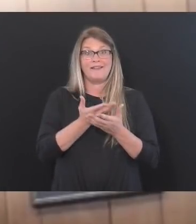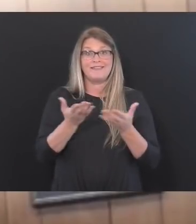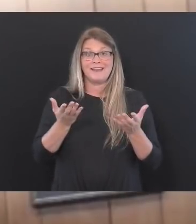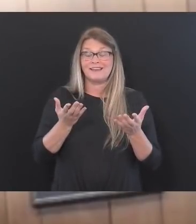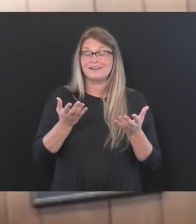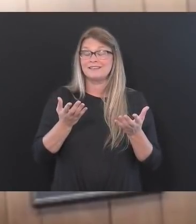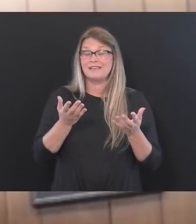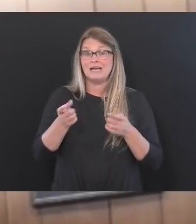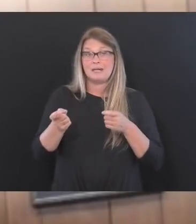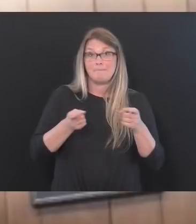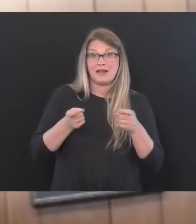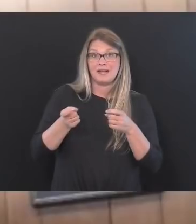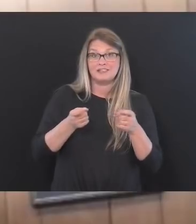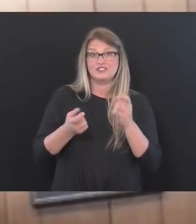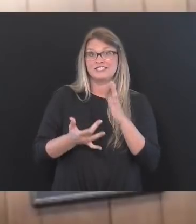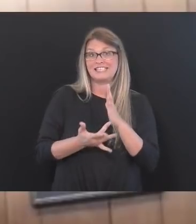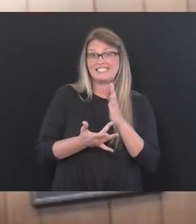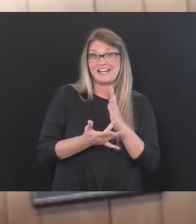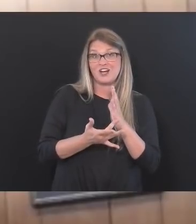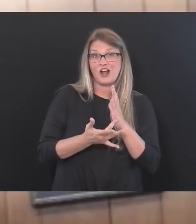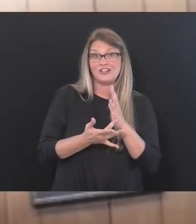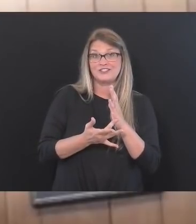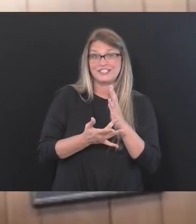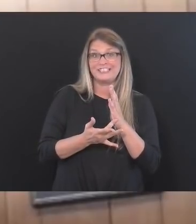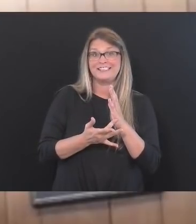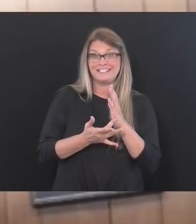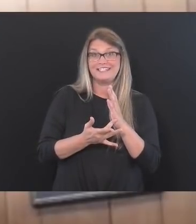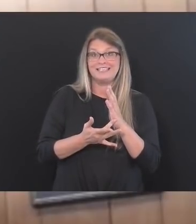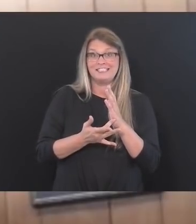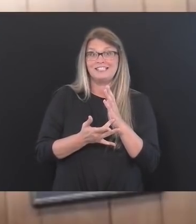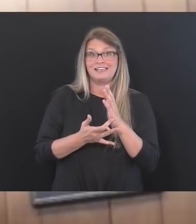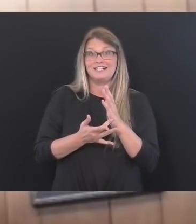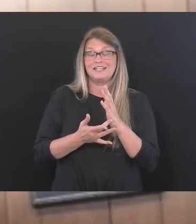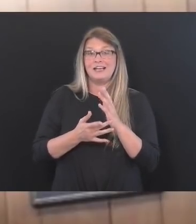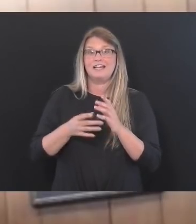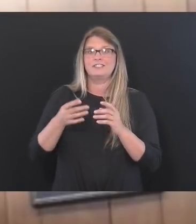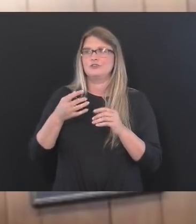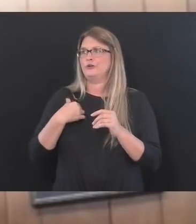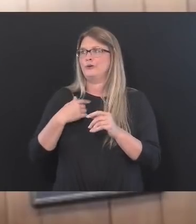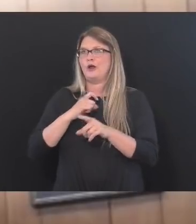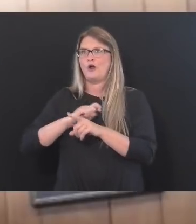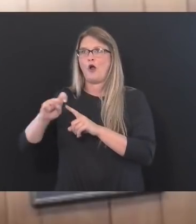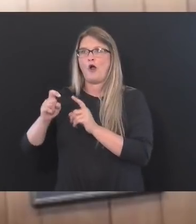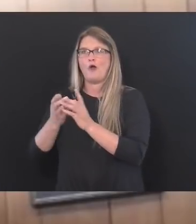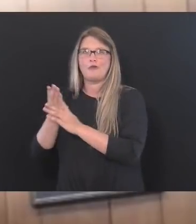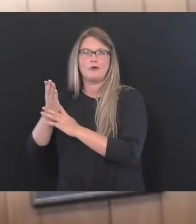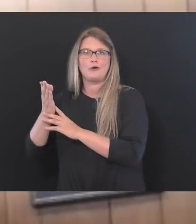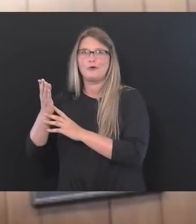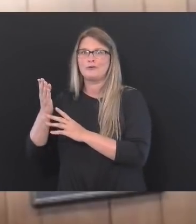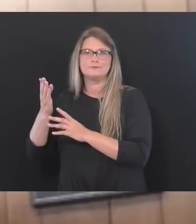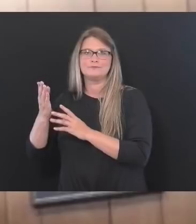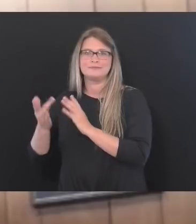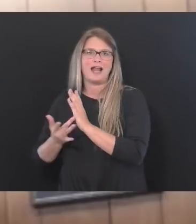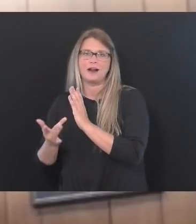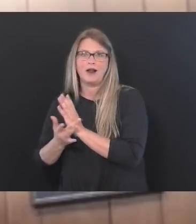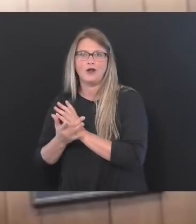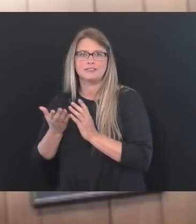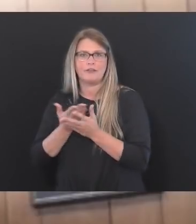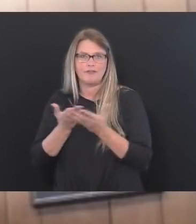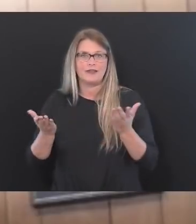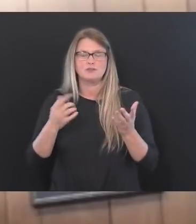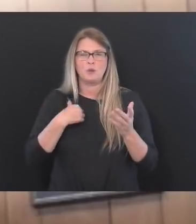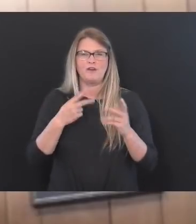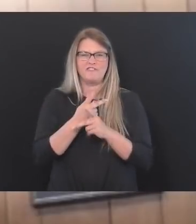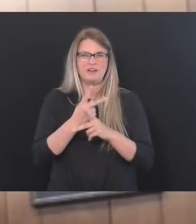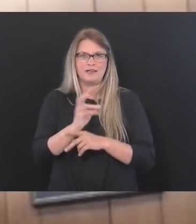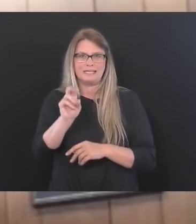that is the technology to distribute and roll phone numbers and things of that nature. But I think the good news is